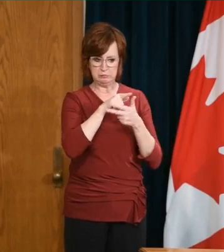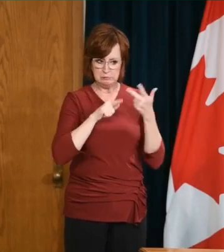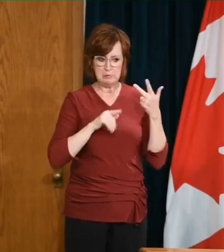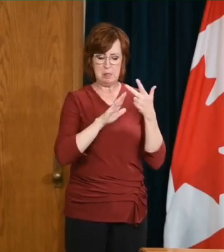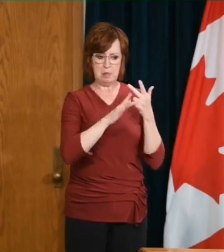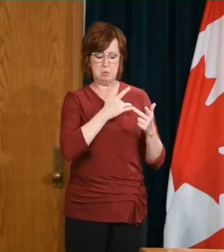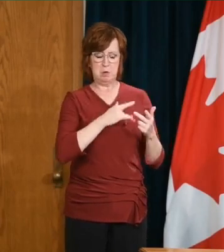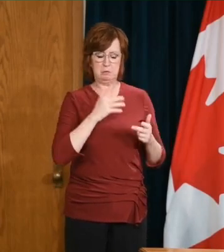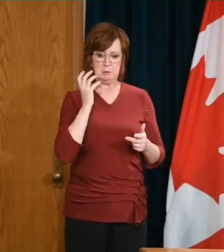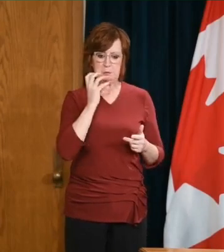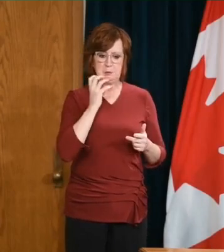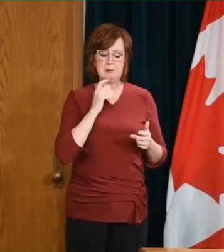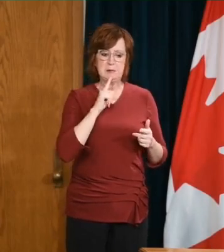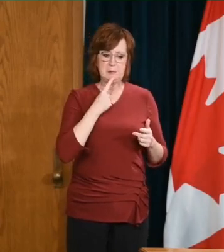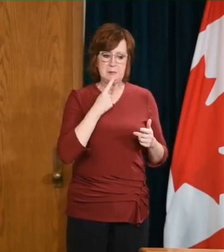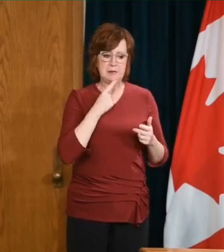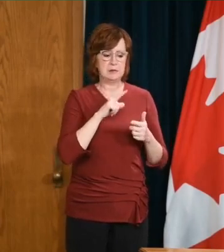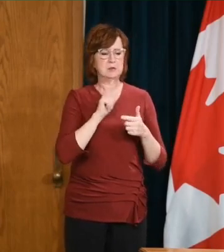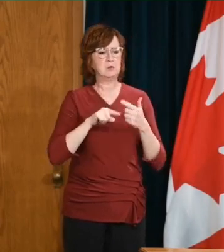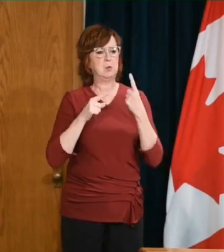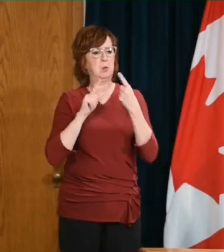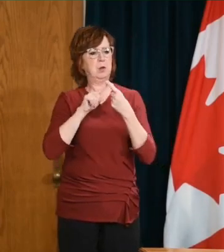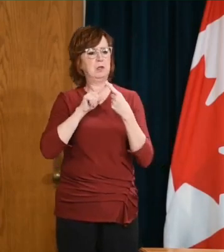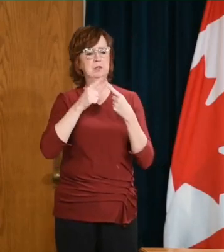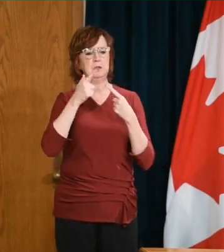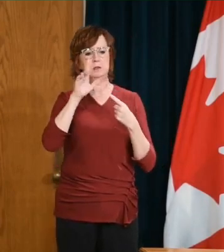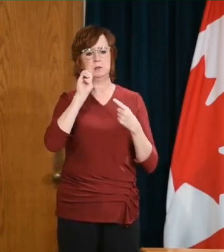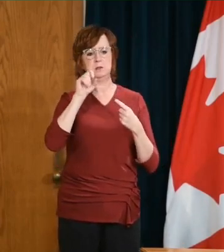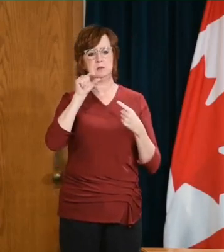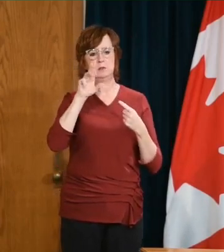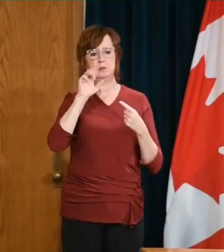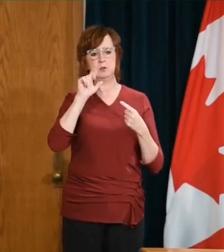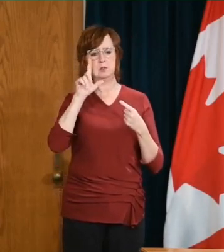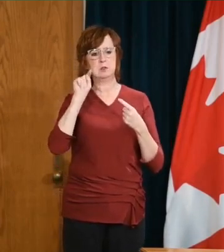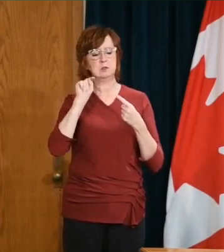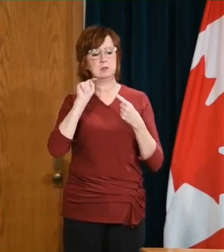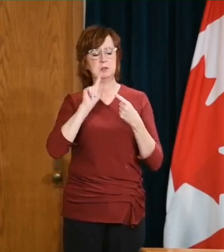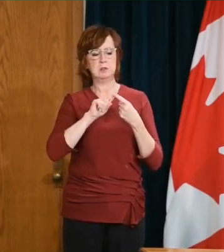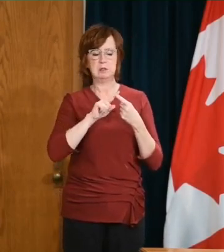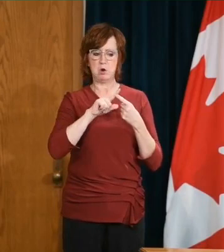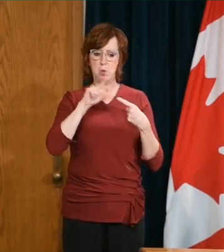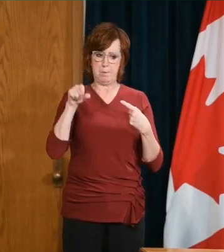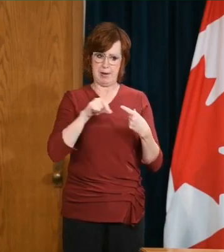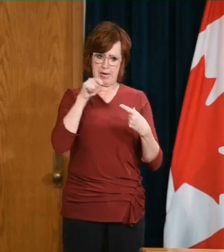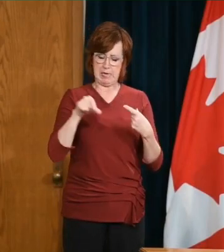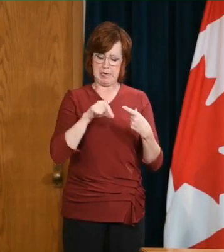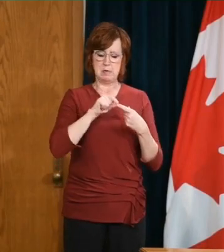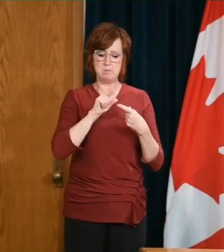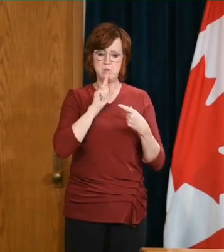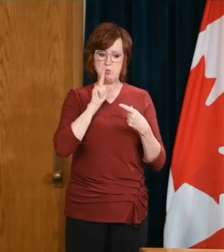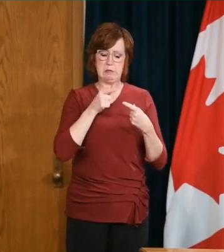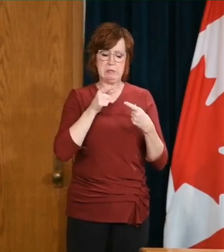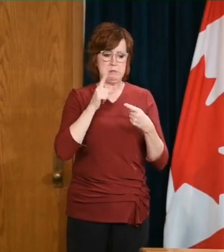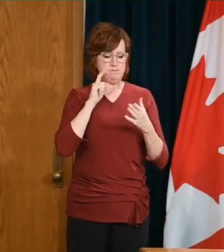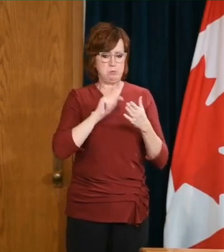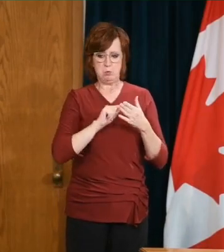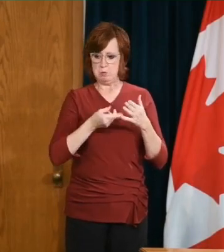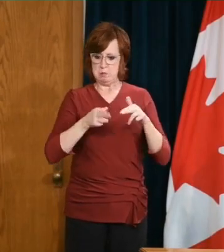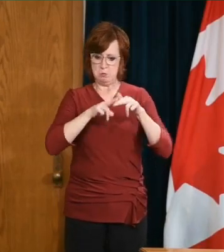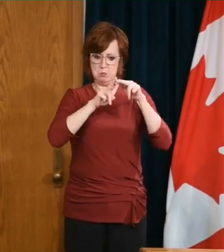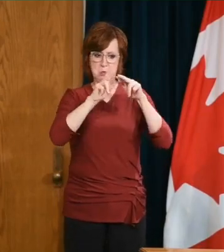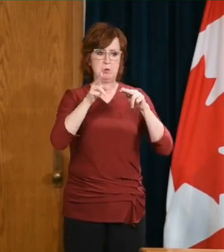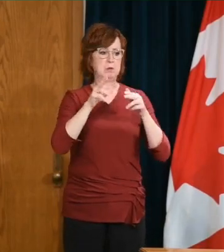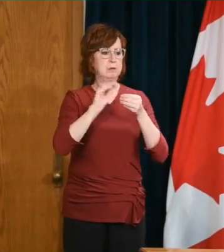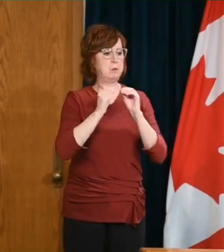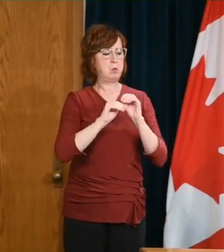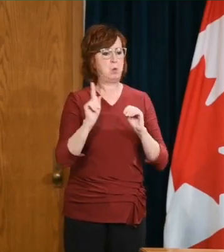head-on. Premier Legault outlined the rise of COVID-19 in many of Quebec's long-term care facilities, a risk that is